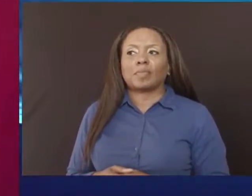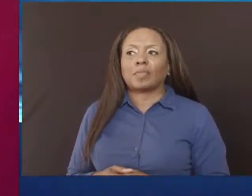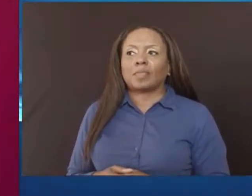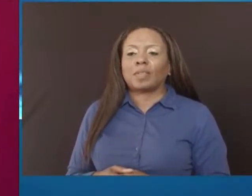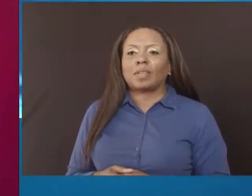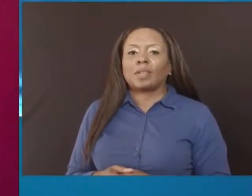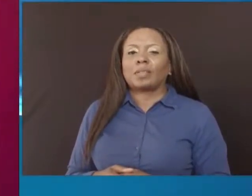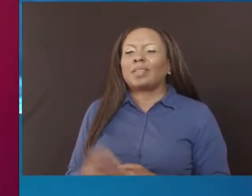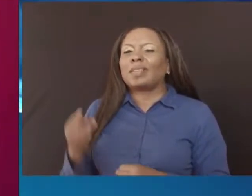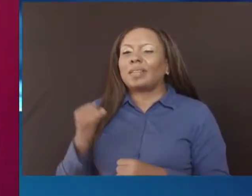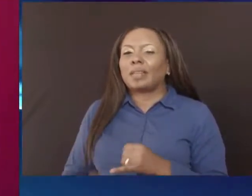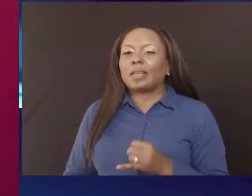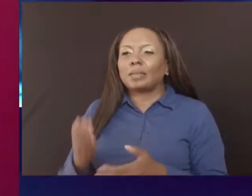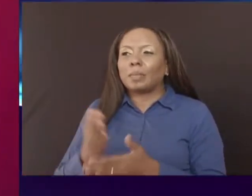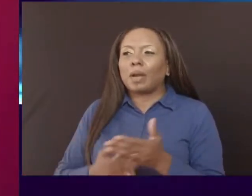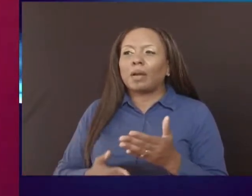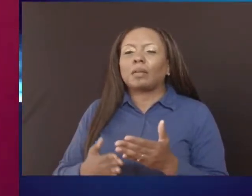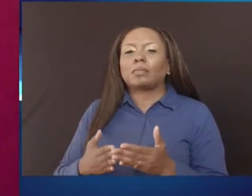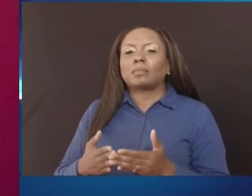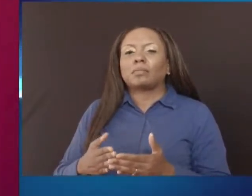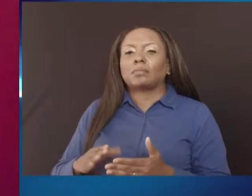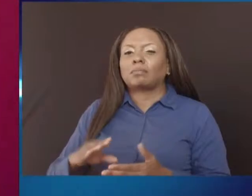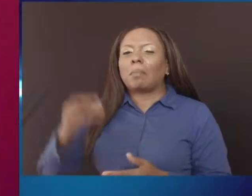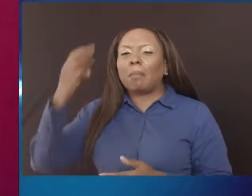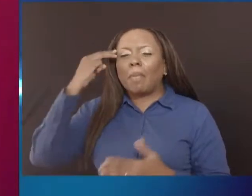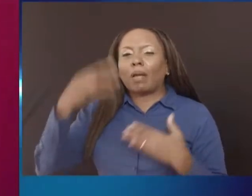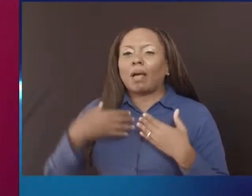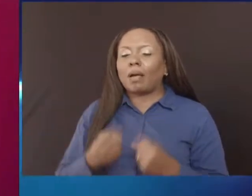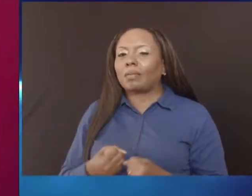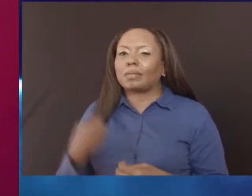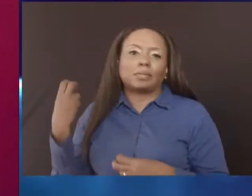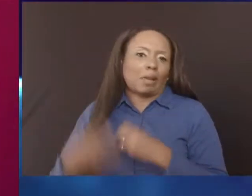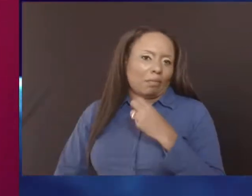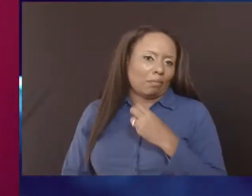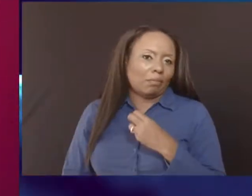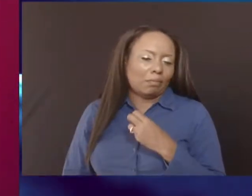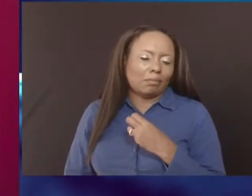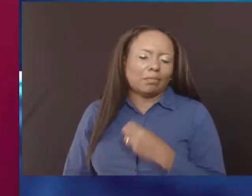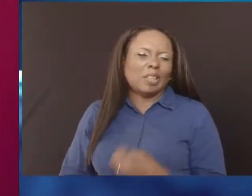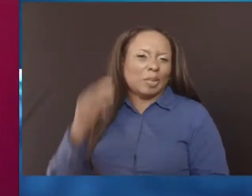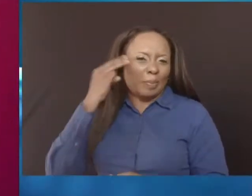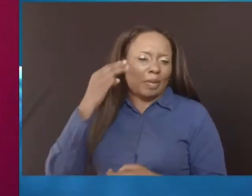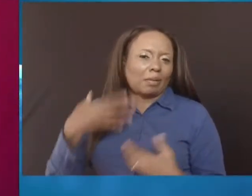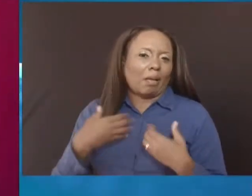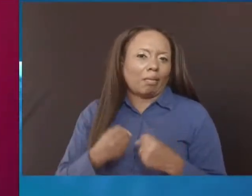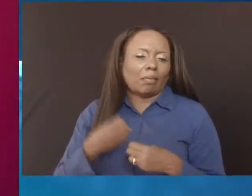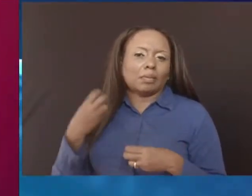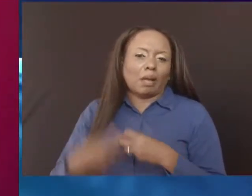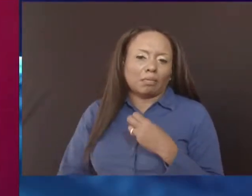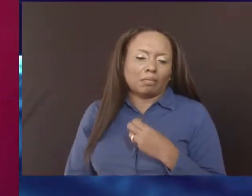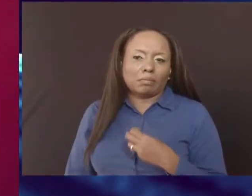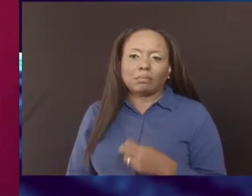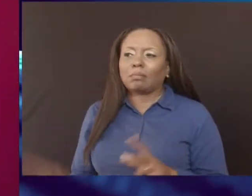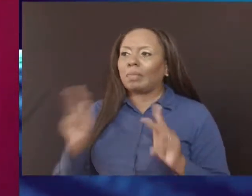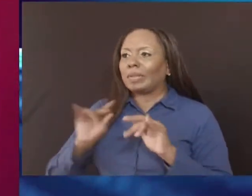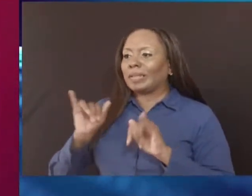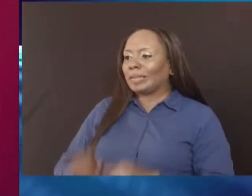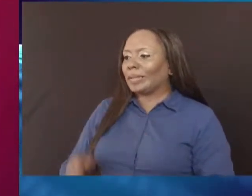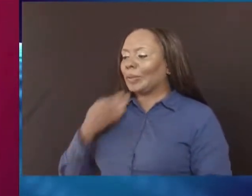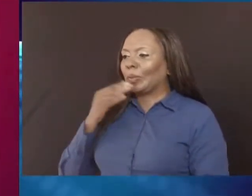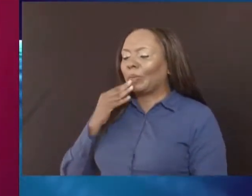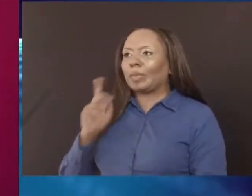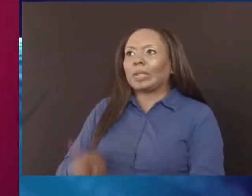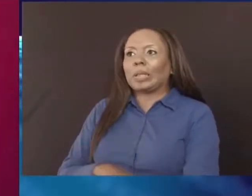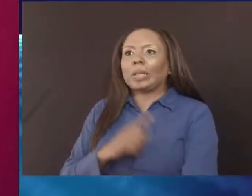of the question, is dealing with the mental health of persons who are at home for such a long period. We are